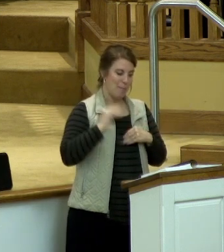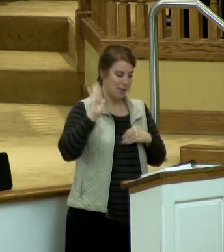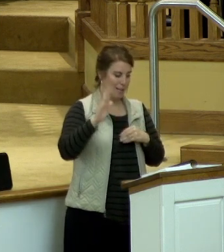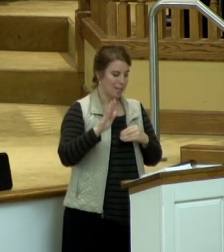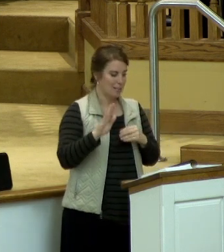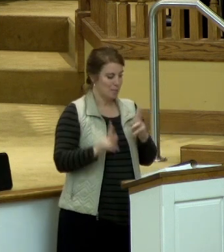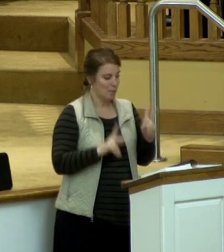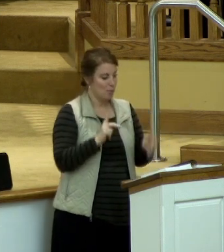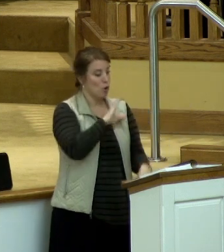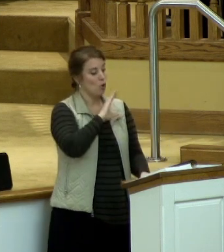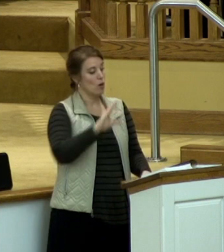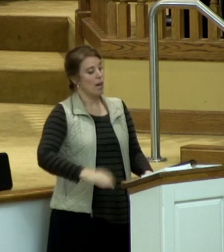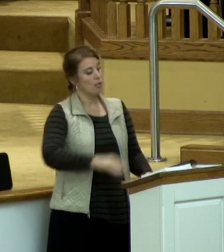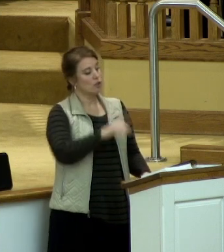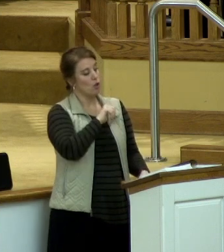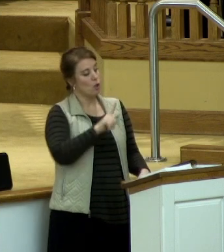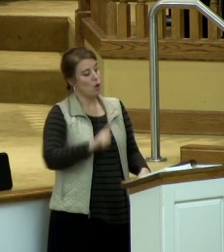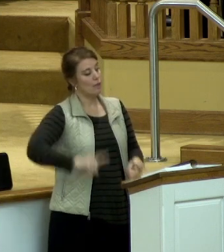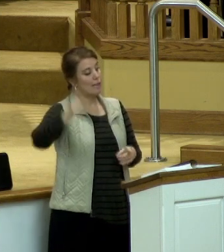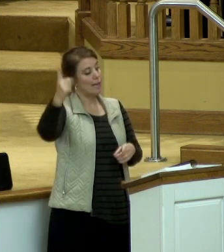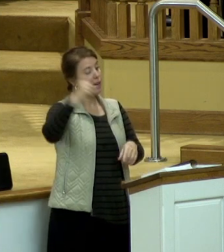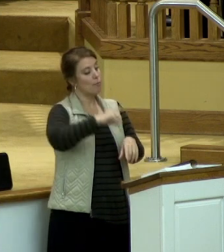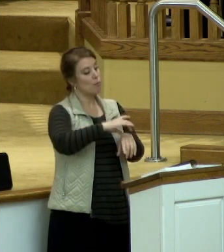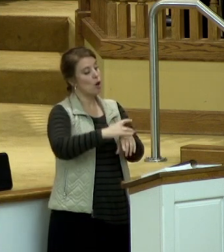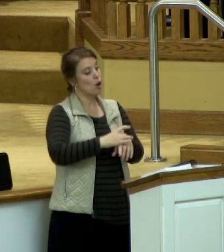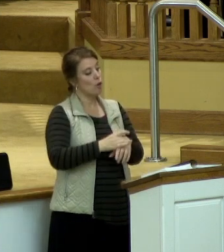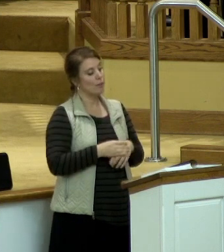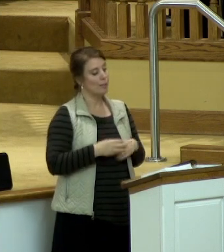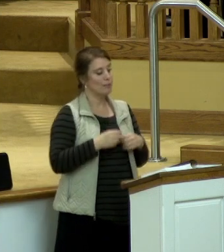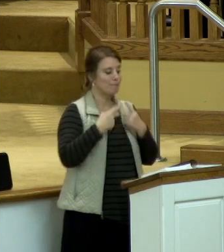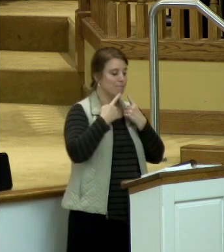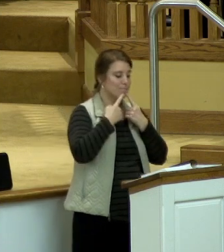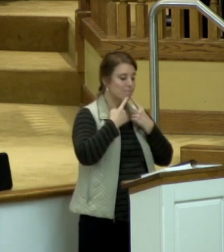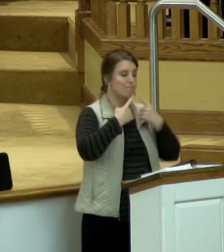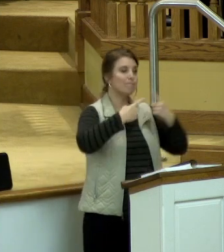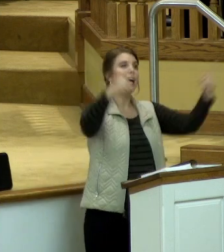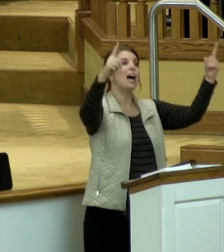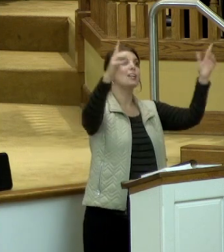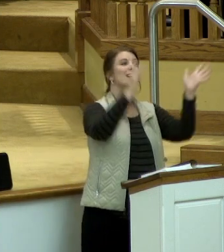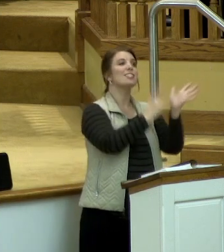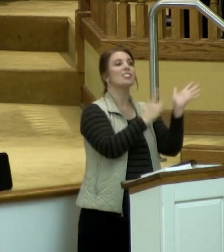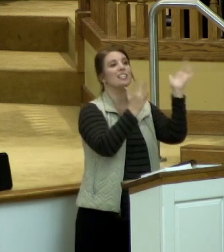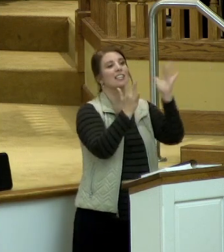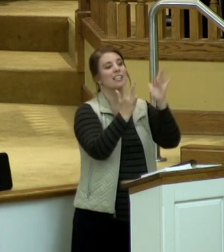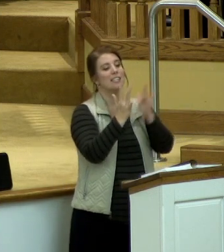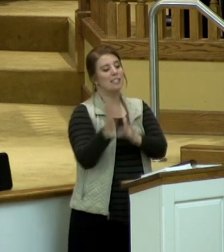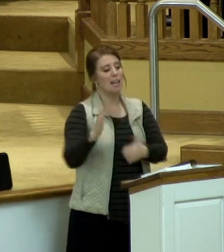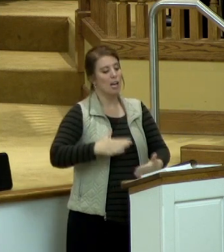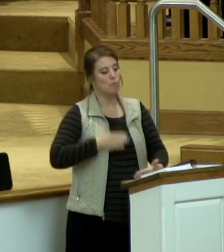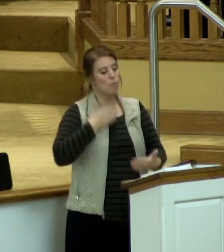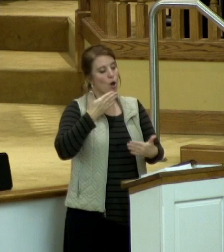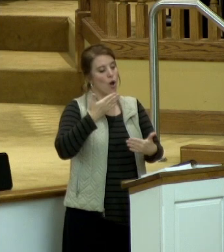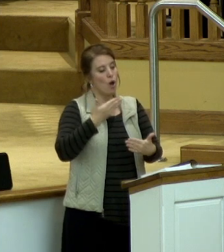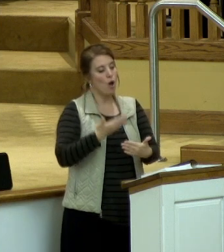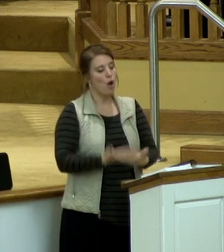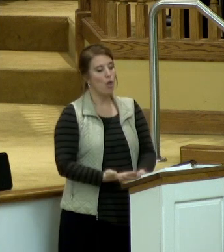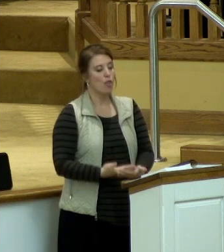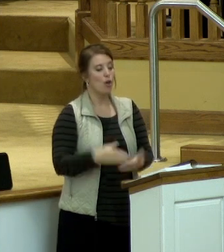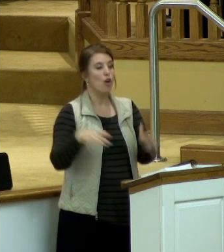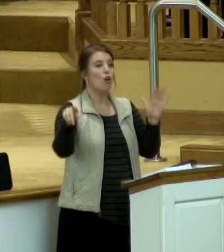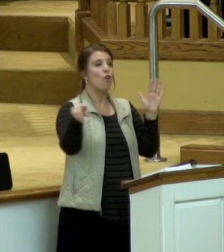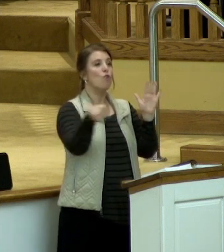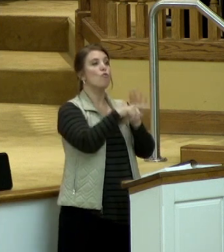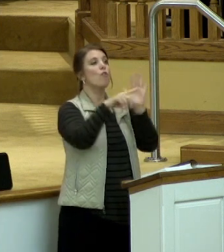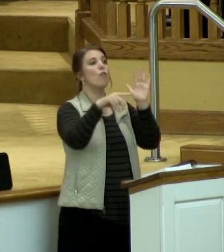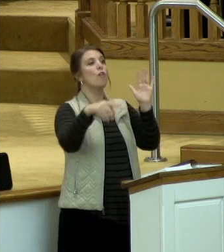Christ the Lord has come to earth, go spread the news of Jesus' birth. Ring the bells,